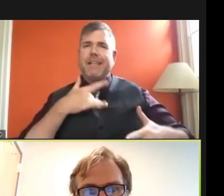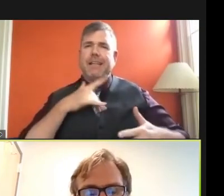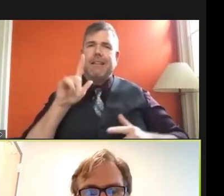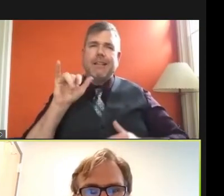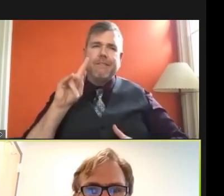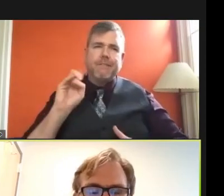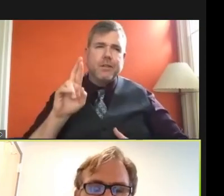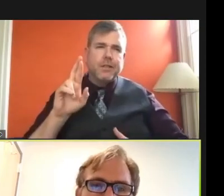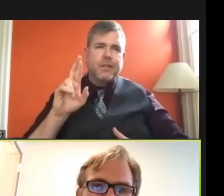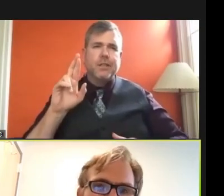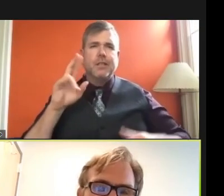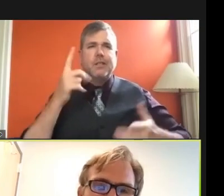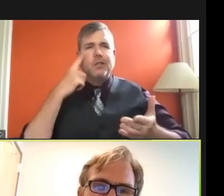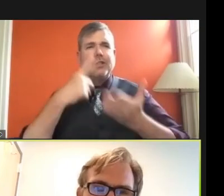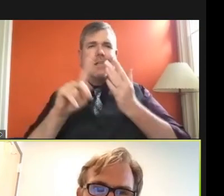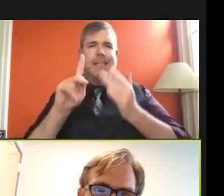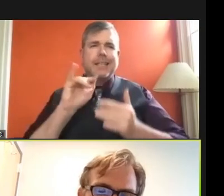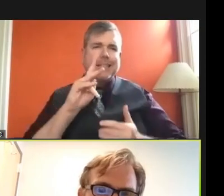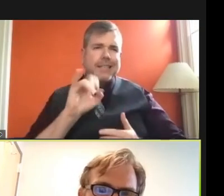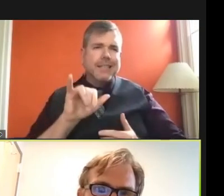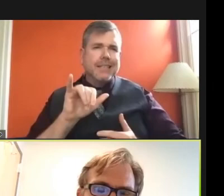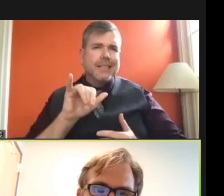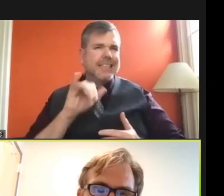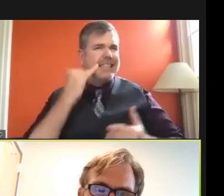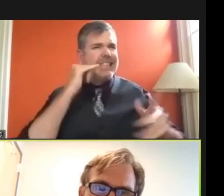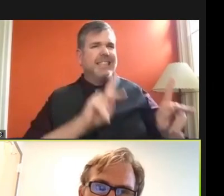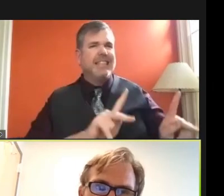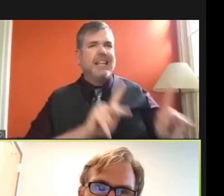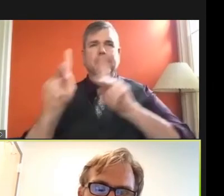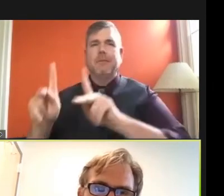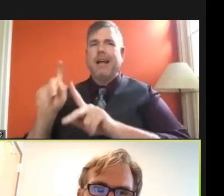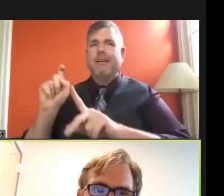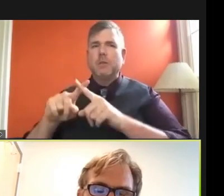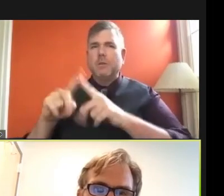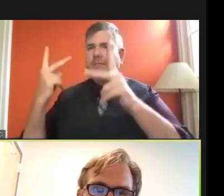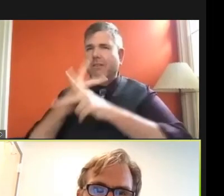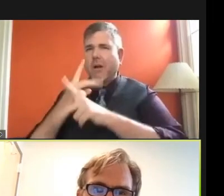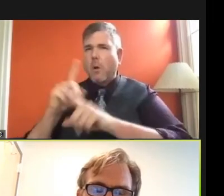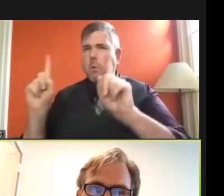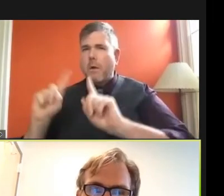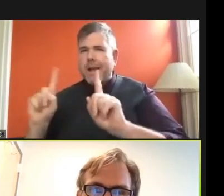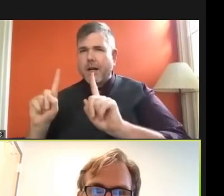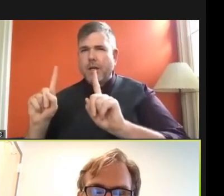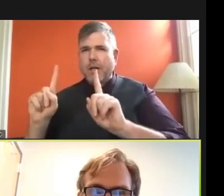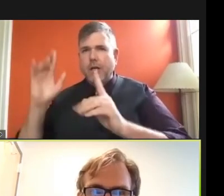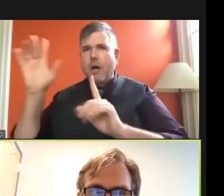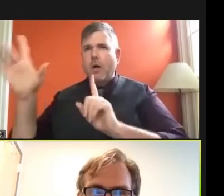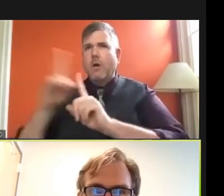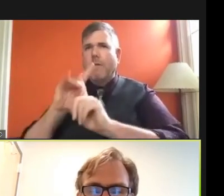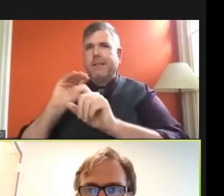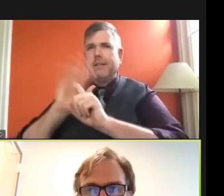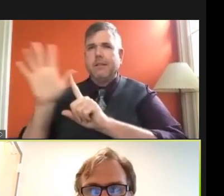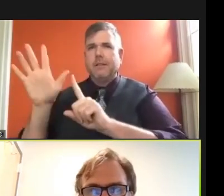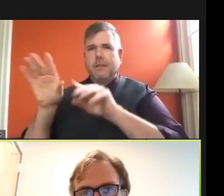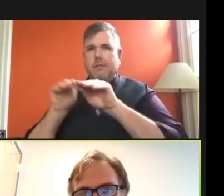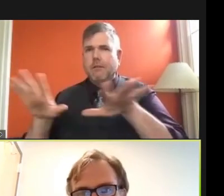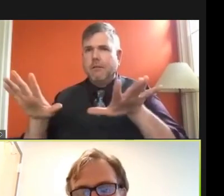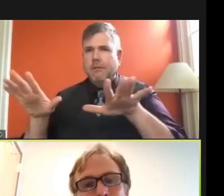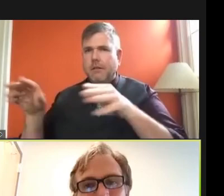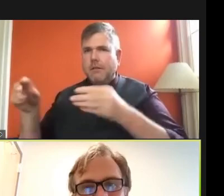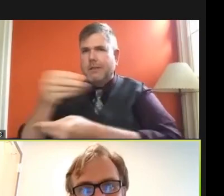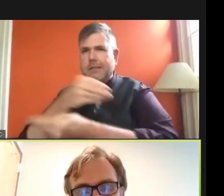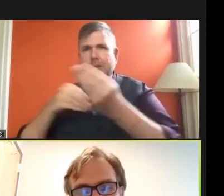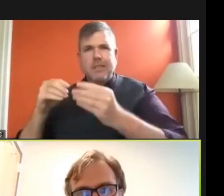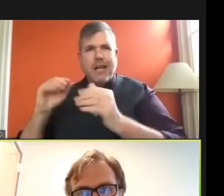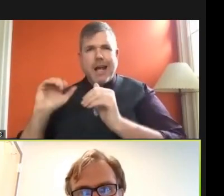Marin? We need that specificity, descriptive power. And when there's a giant